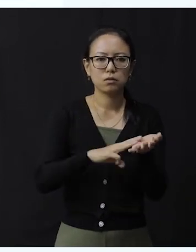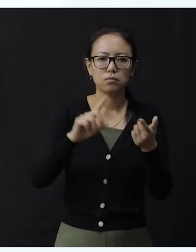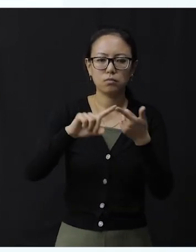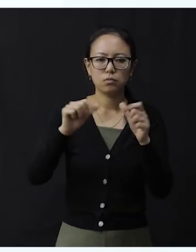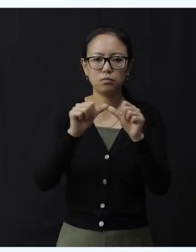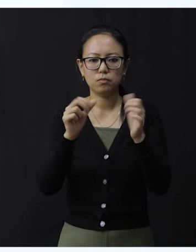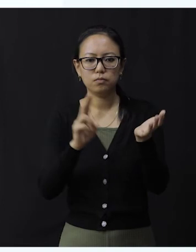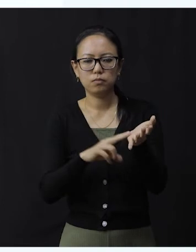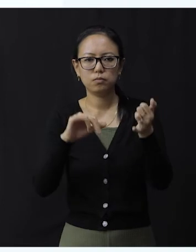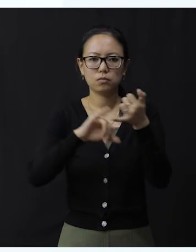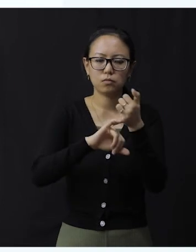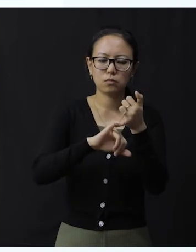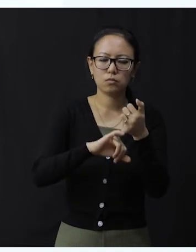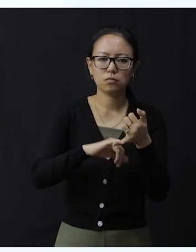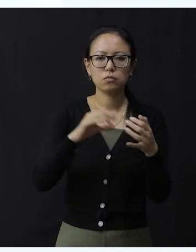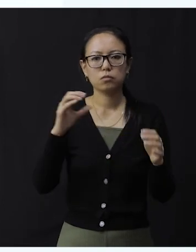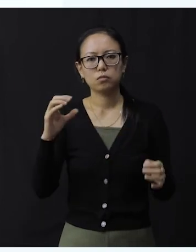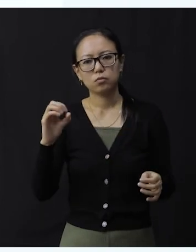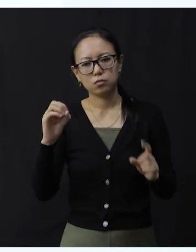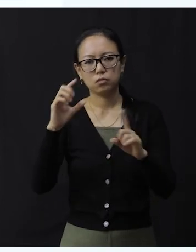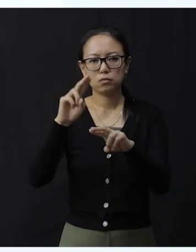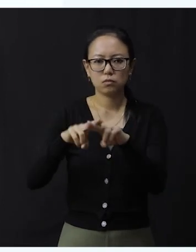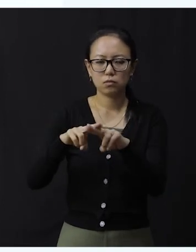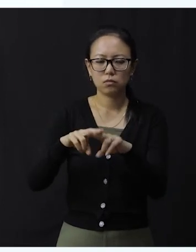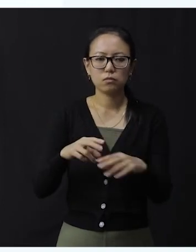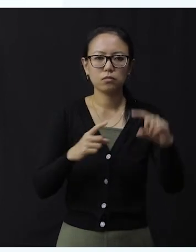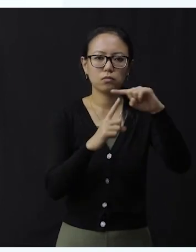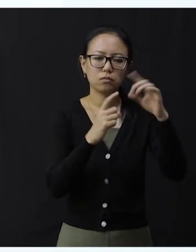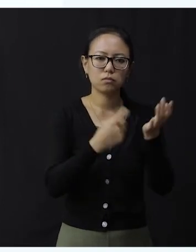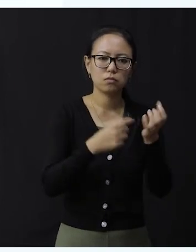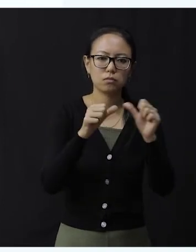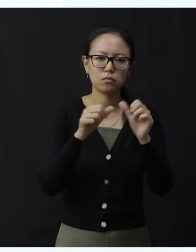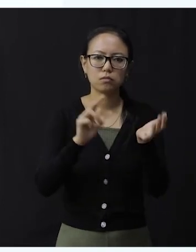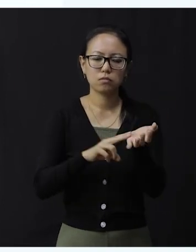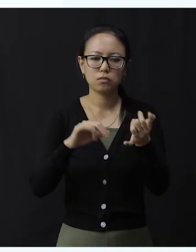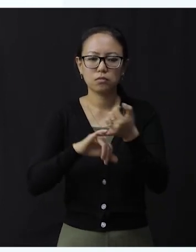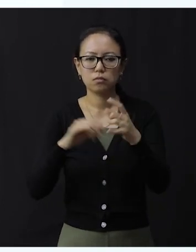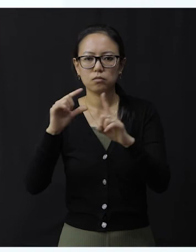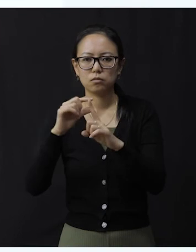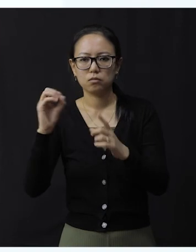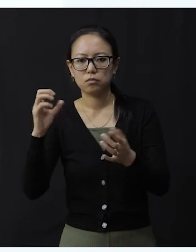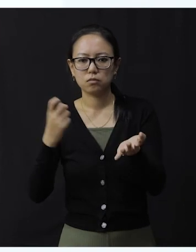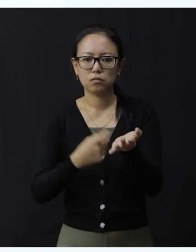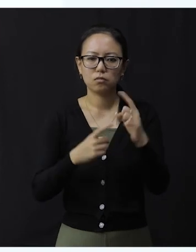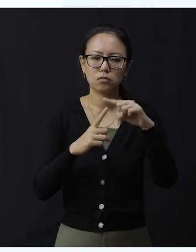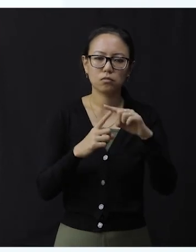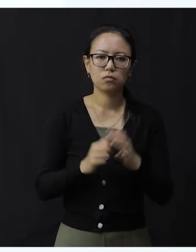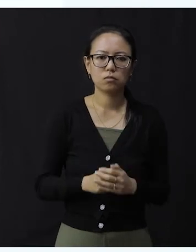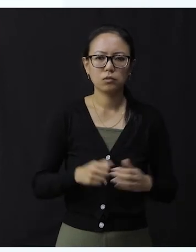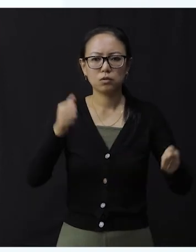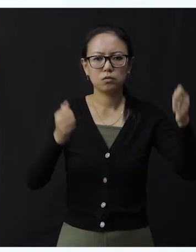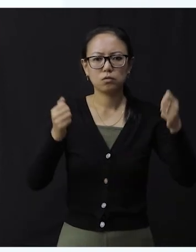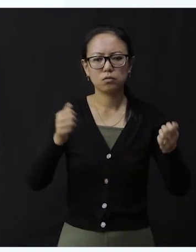are different modes of transport, that is land, water and air. And the land transport is a transport that you used